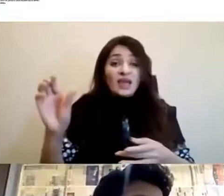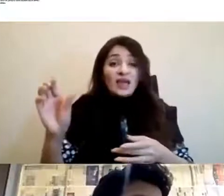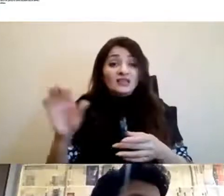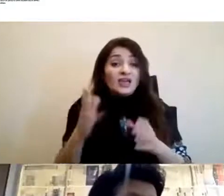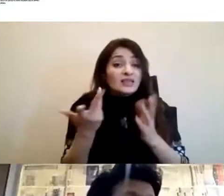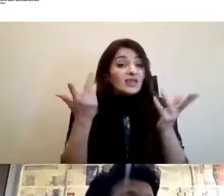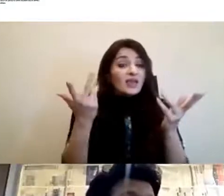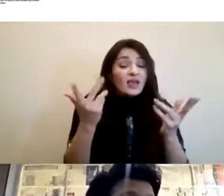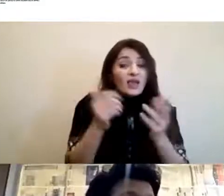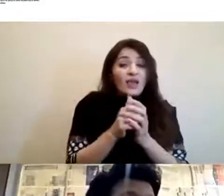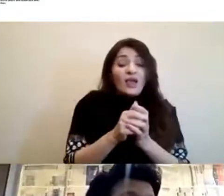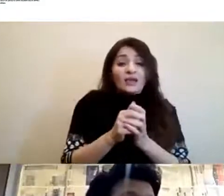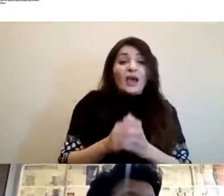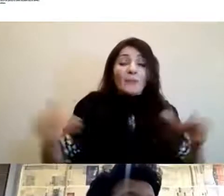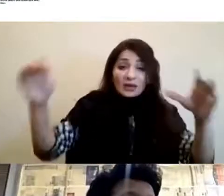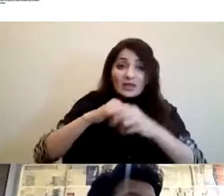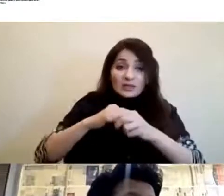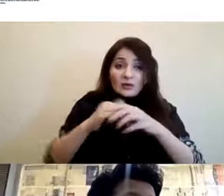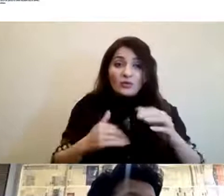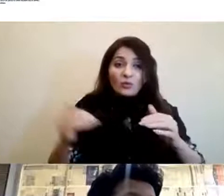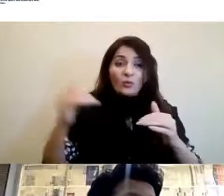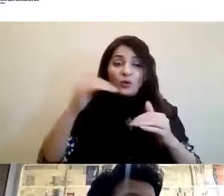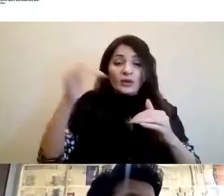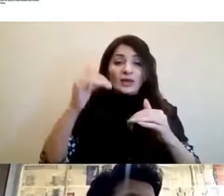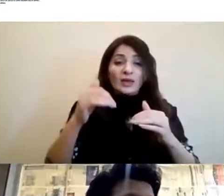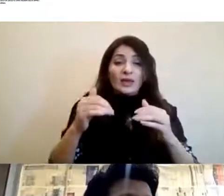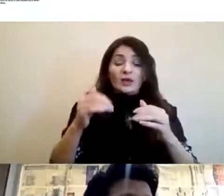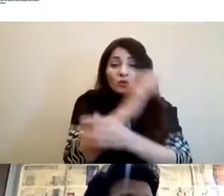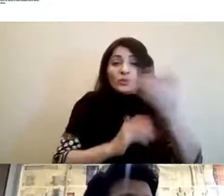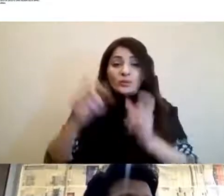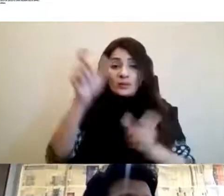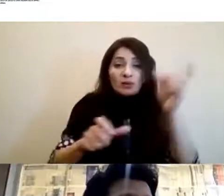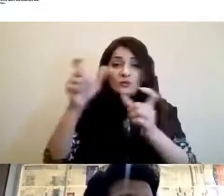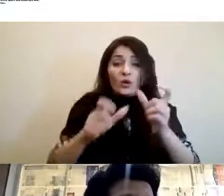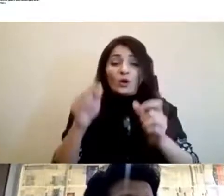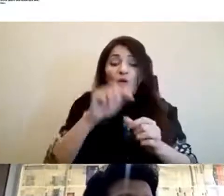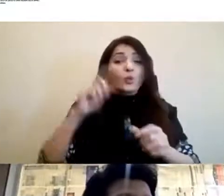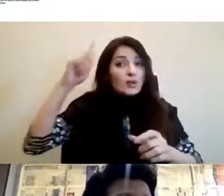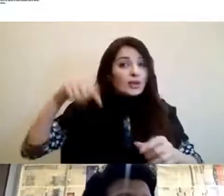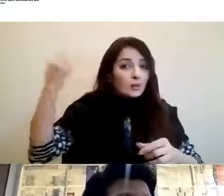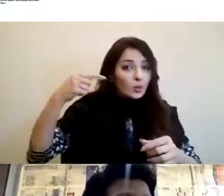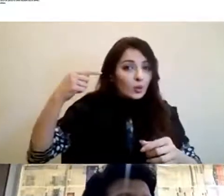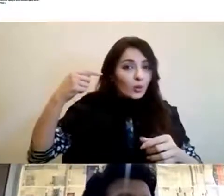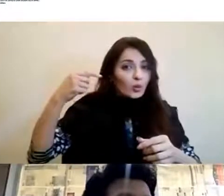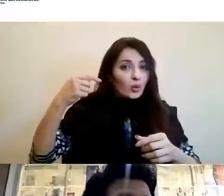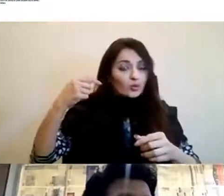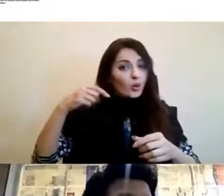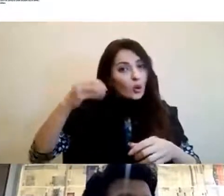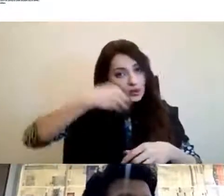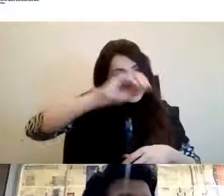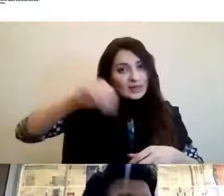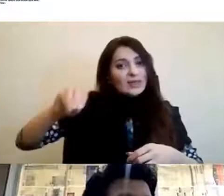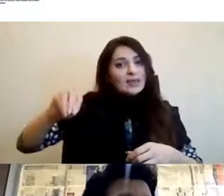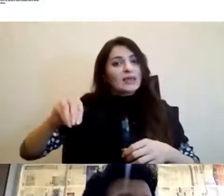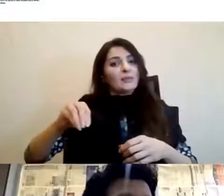accessibility and raise awareness of people with disabilities and promote their employment. Thank you, Monica.